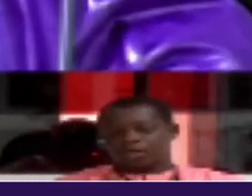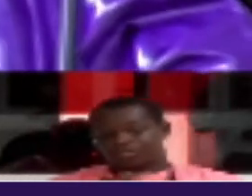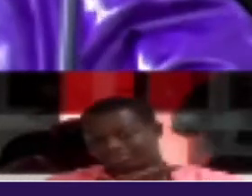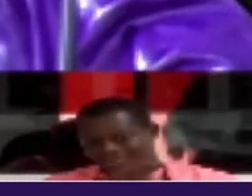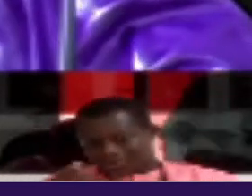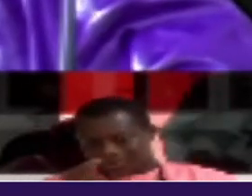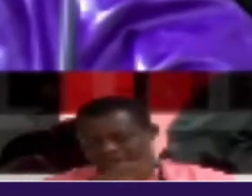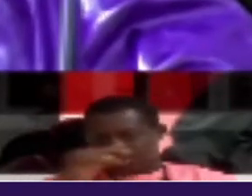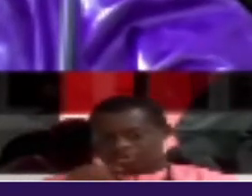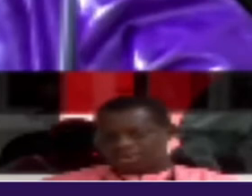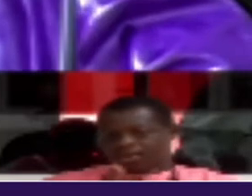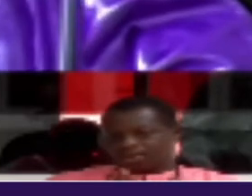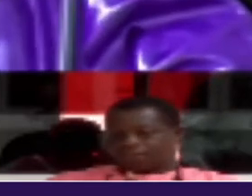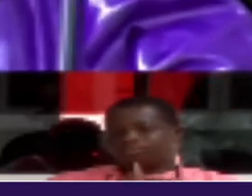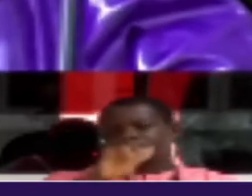Your group,